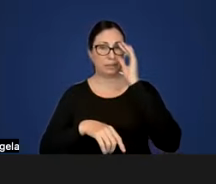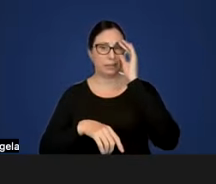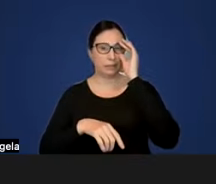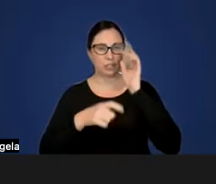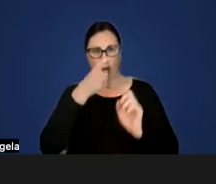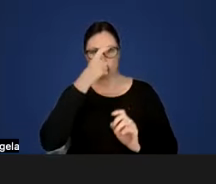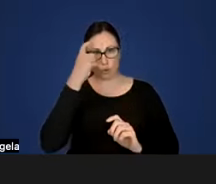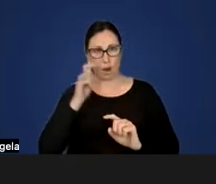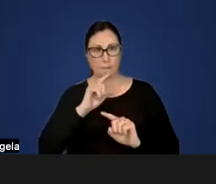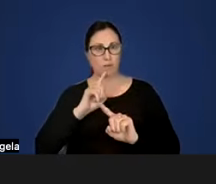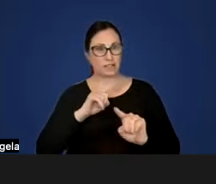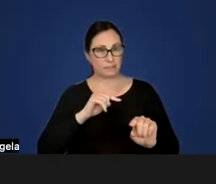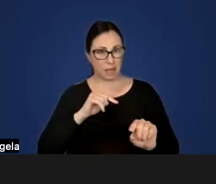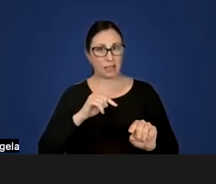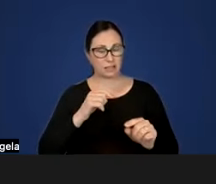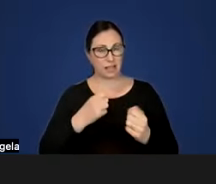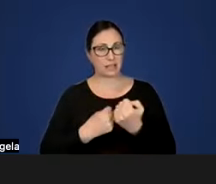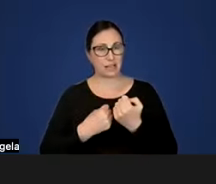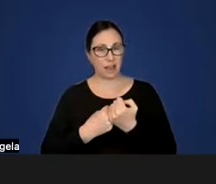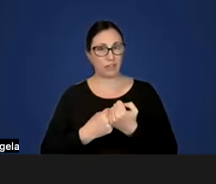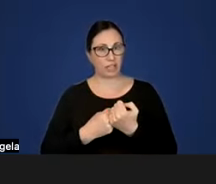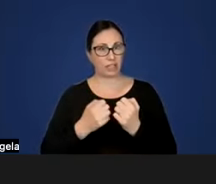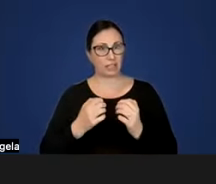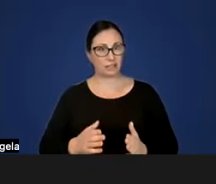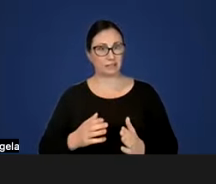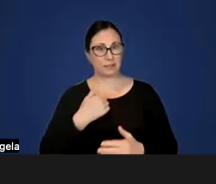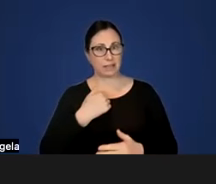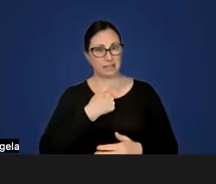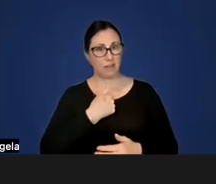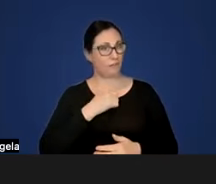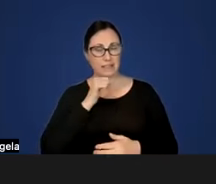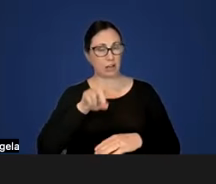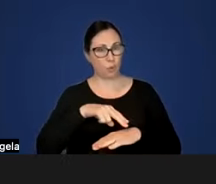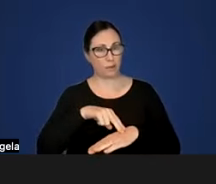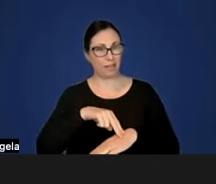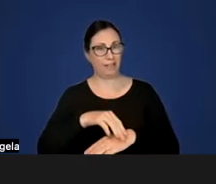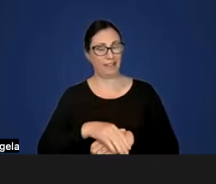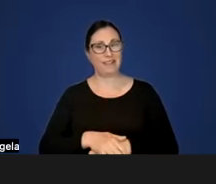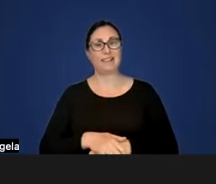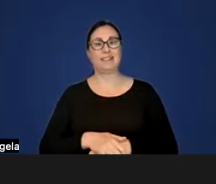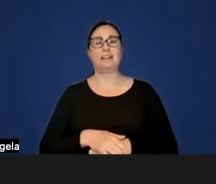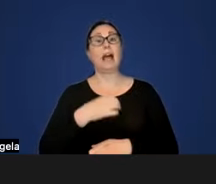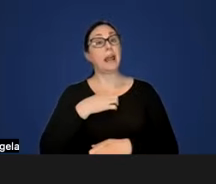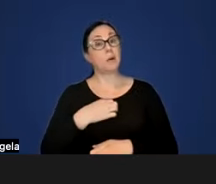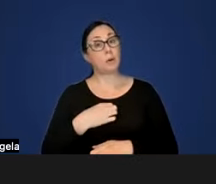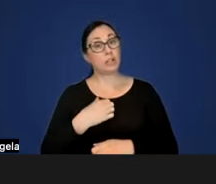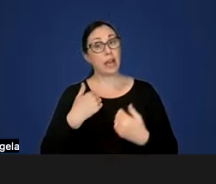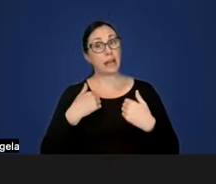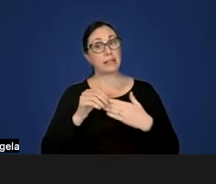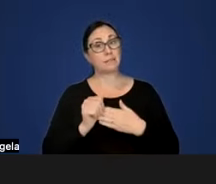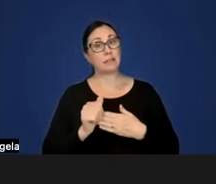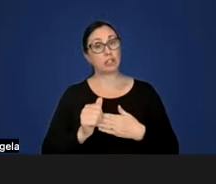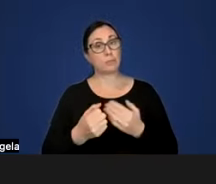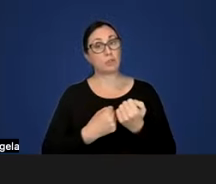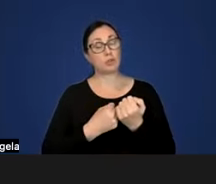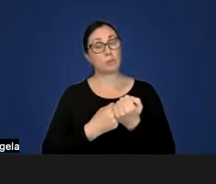trauma response as an advocate. That's not normal. And I wish I would have had some leadership to support me. Like